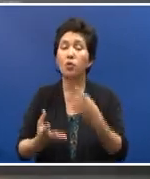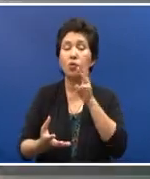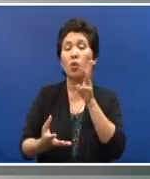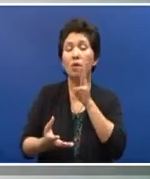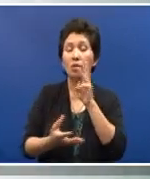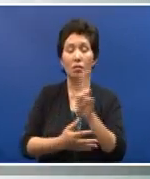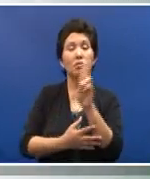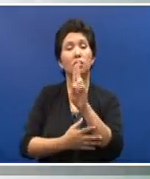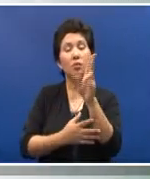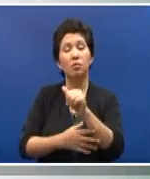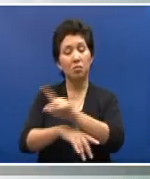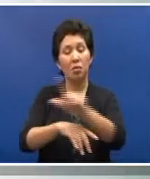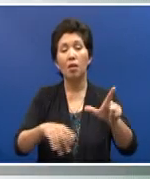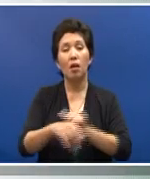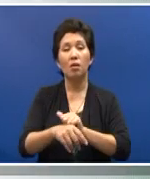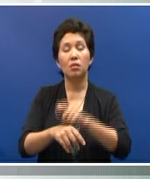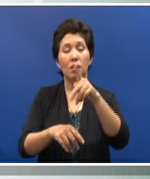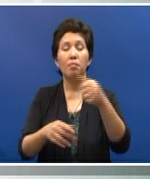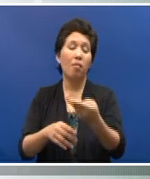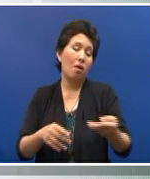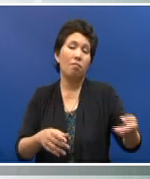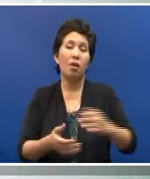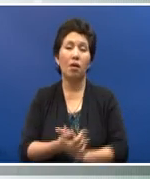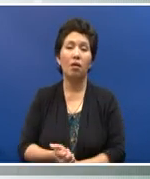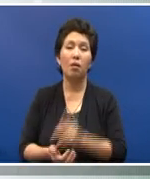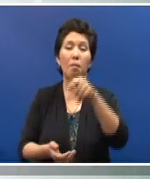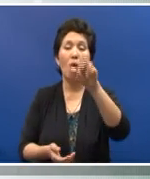to be used, okay, land and crops. Okay,